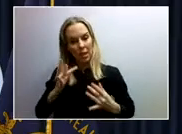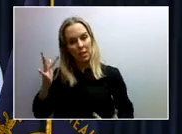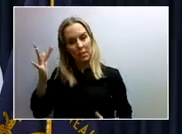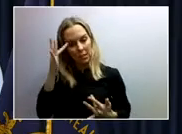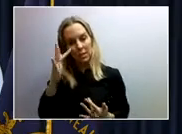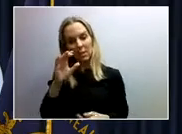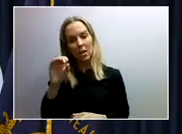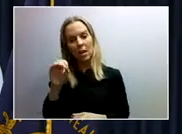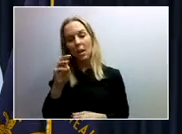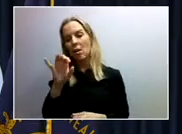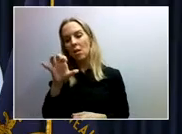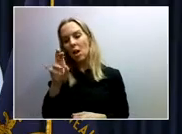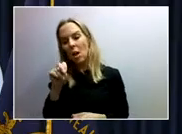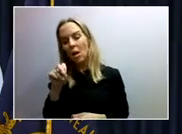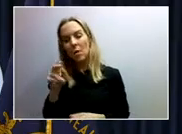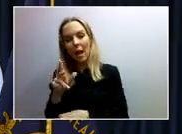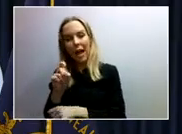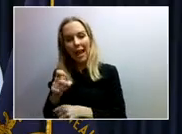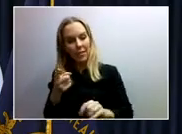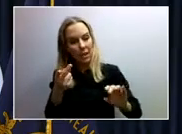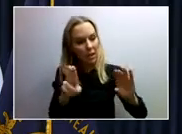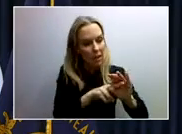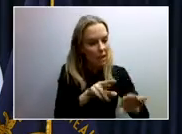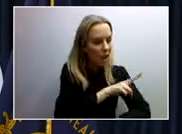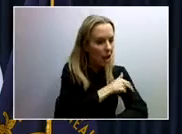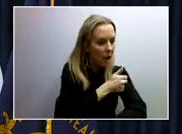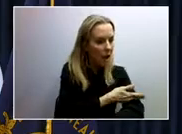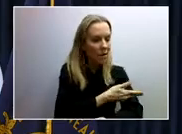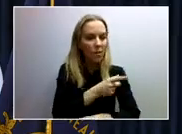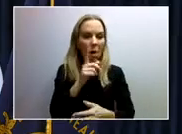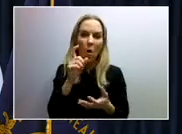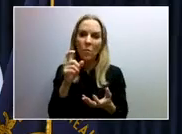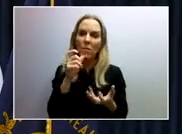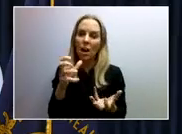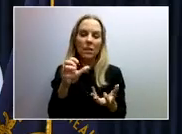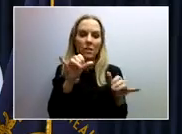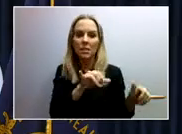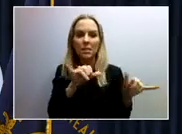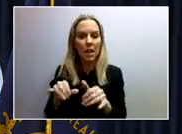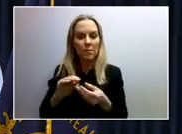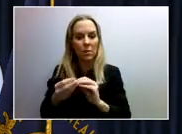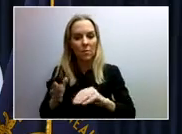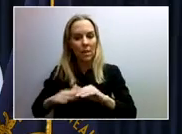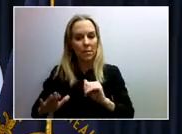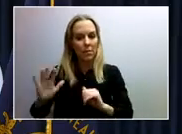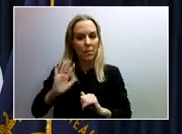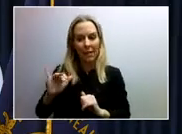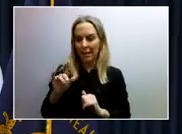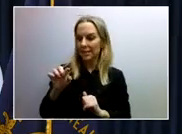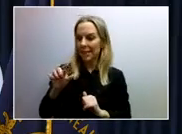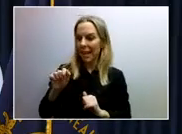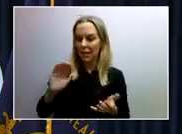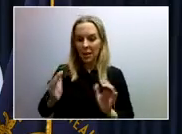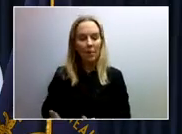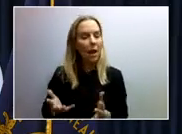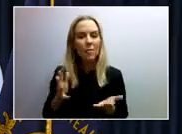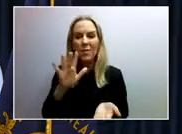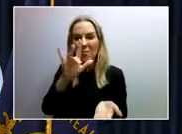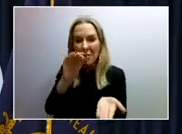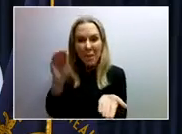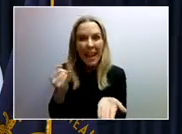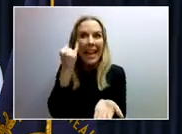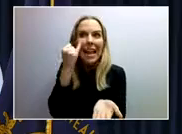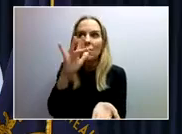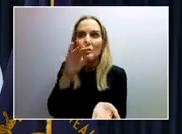hospitalized or pass away than Delta. But if it's 25%, yet we have 8 times